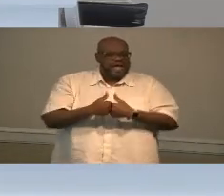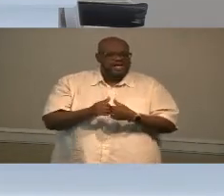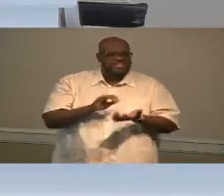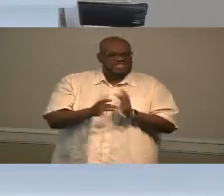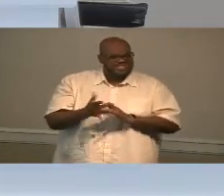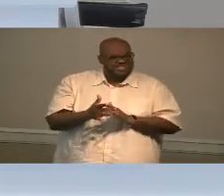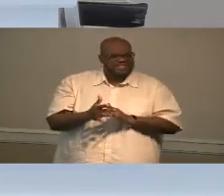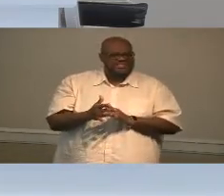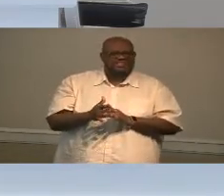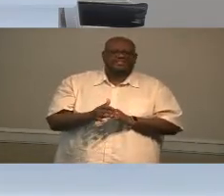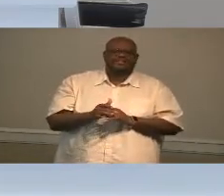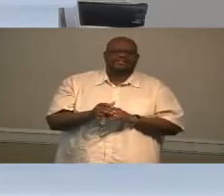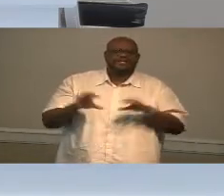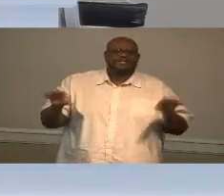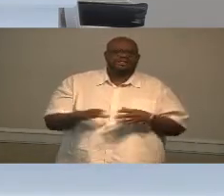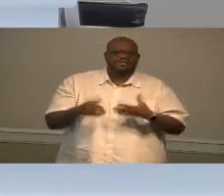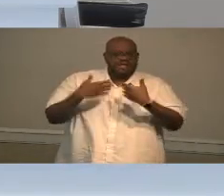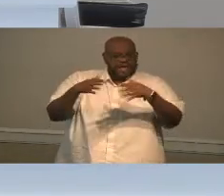situation.